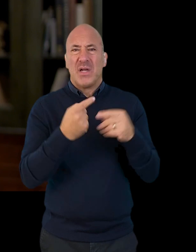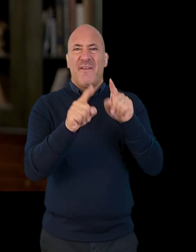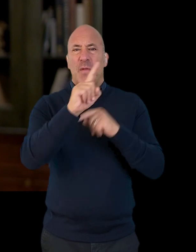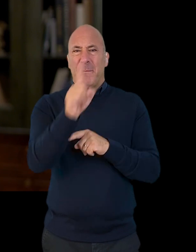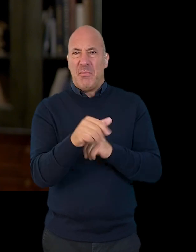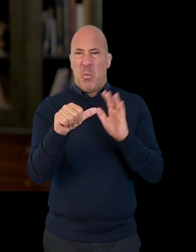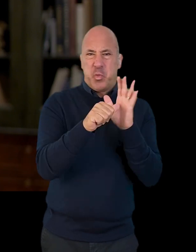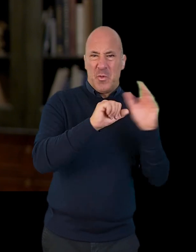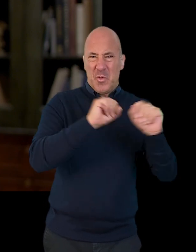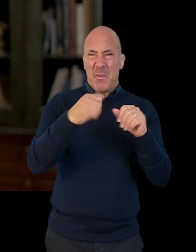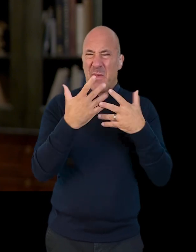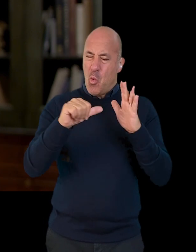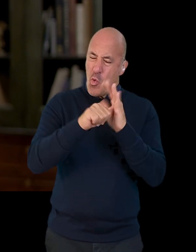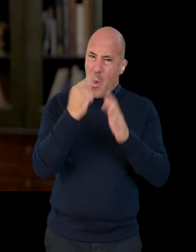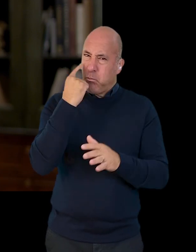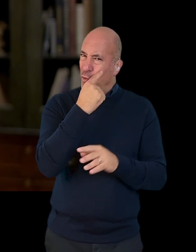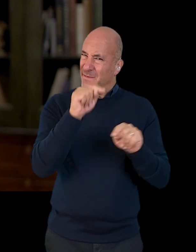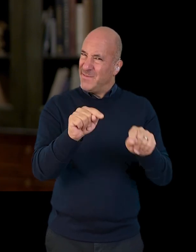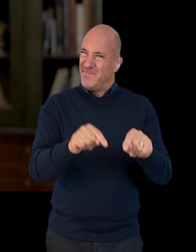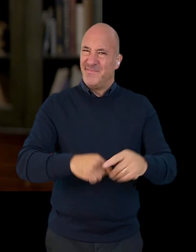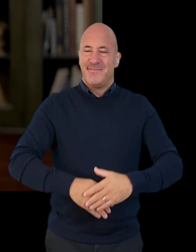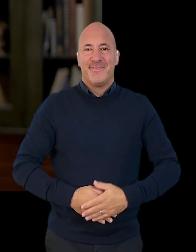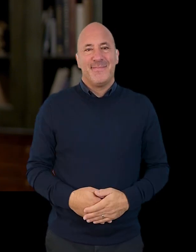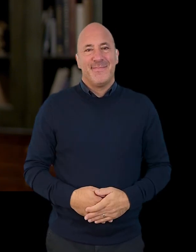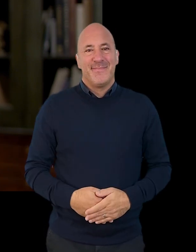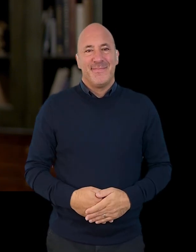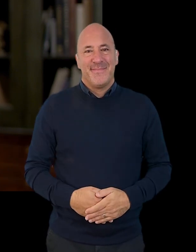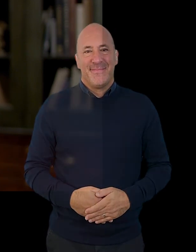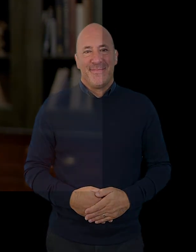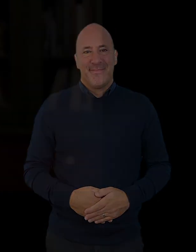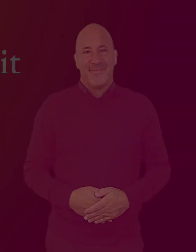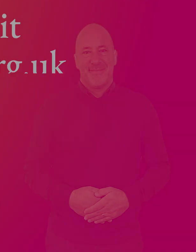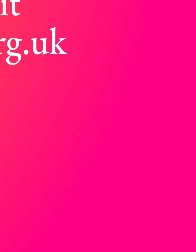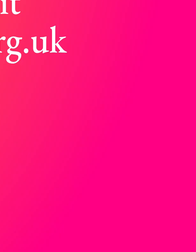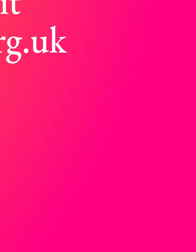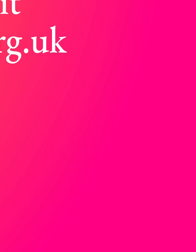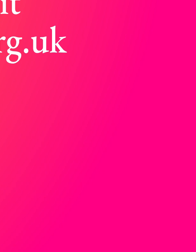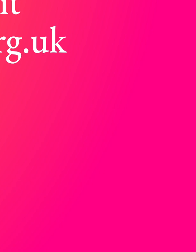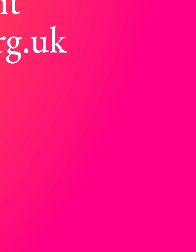different people in different ways. So it can be more difficult to prove in those cases.